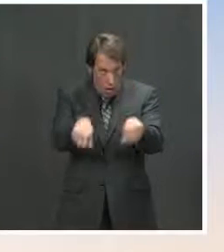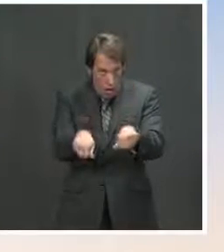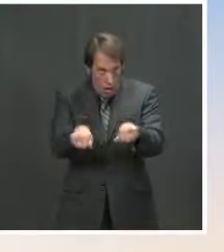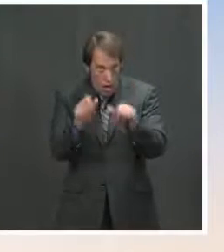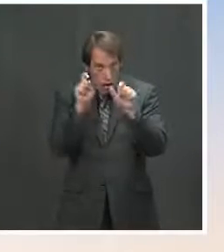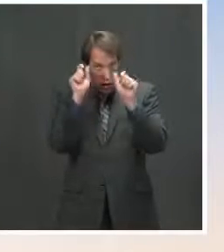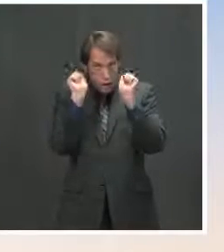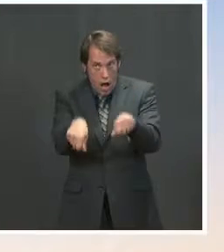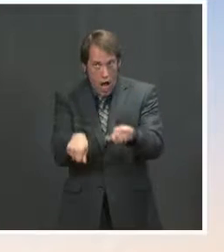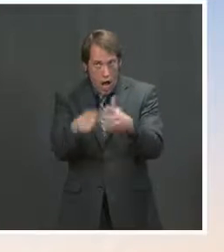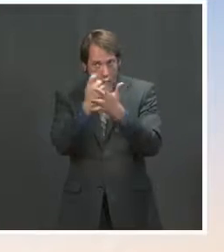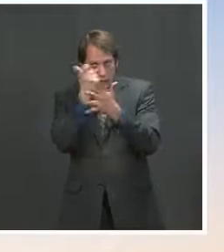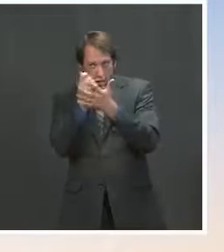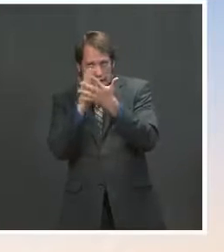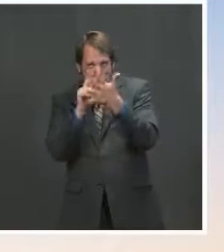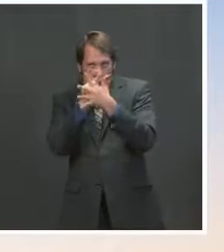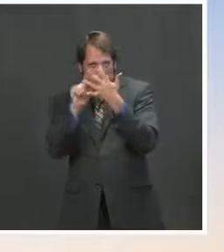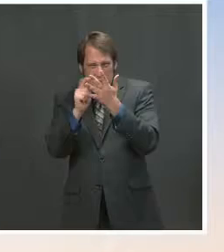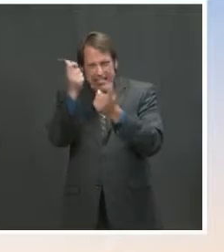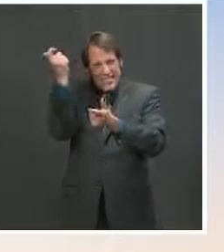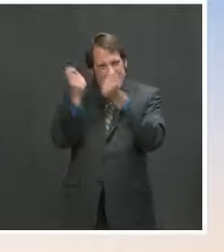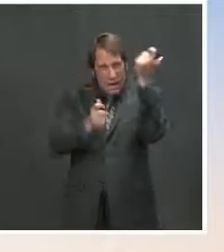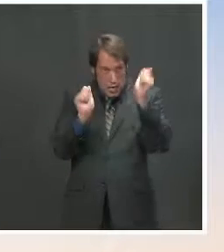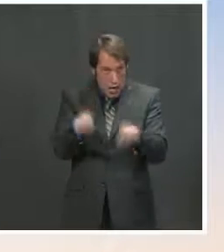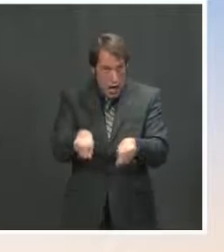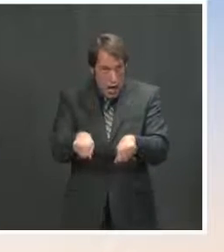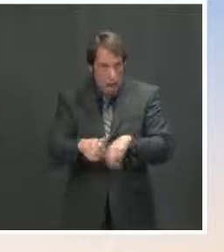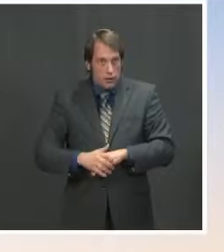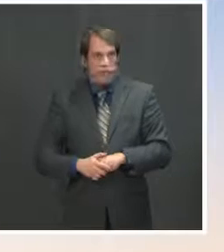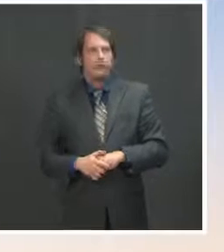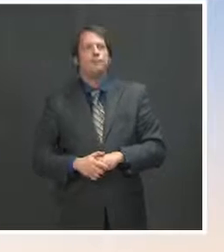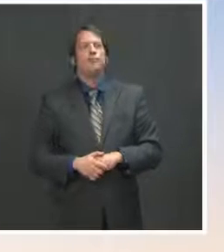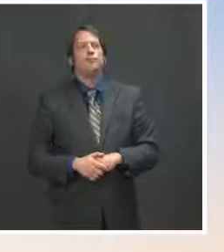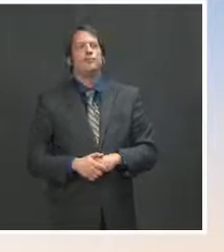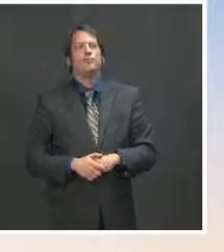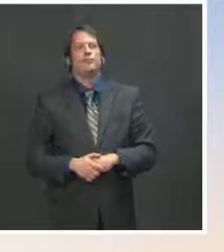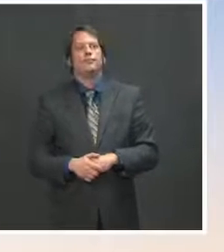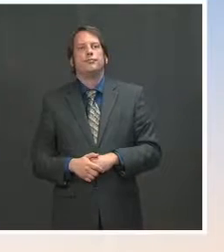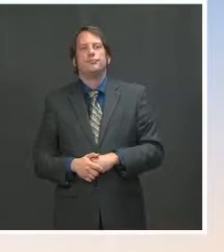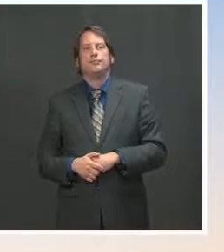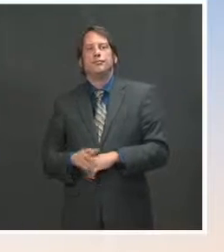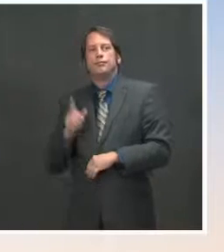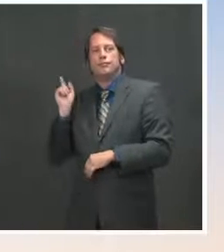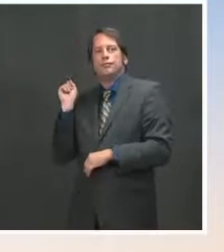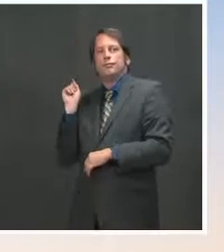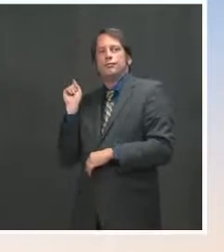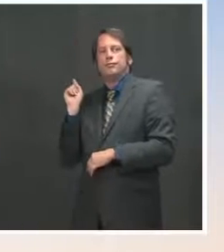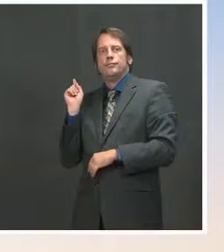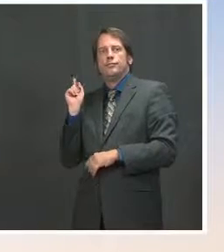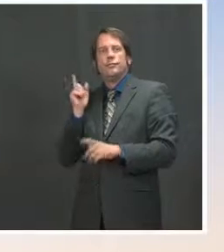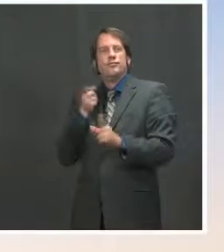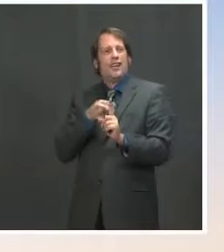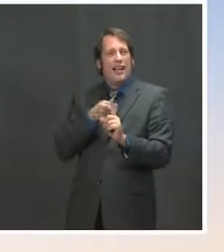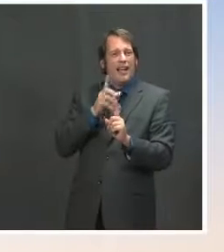he's proposed? And then how does he view this idea that there might be an opportunity to get some kind